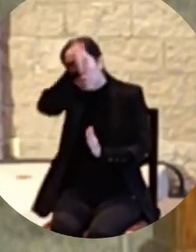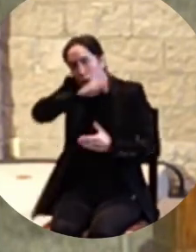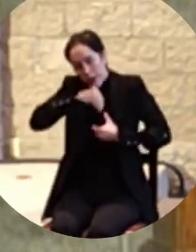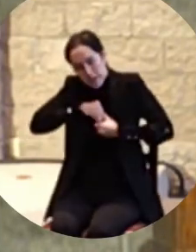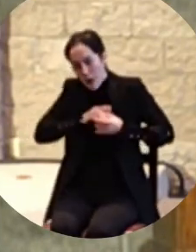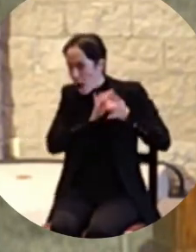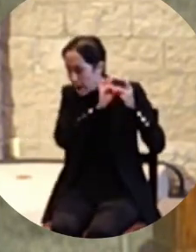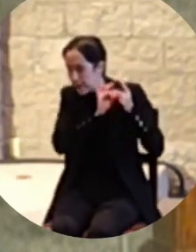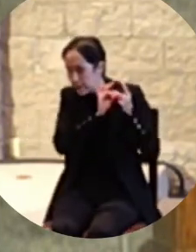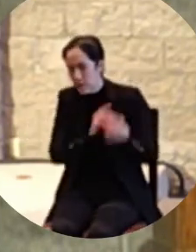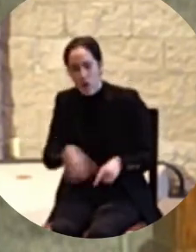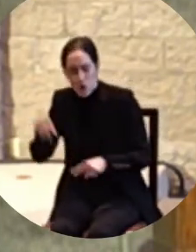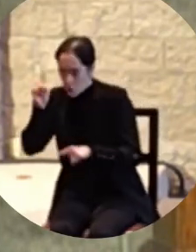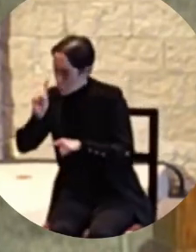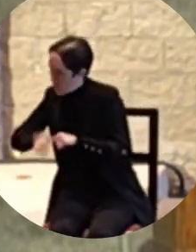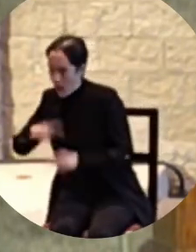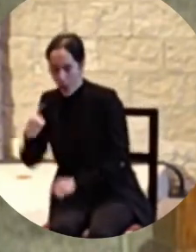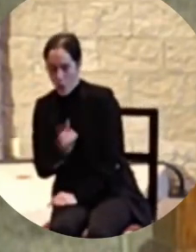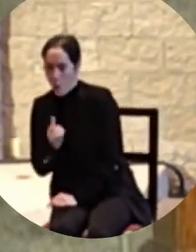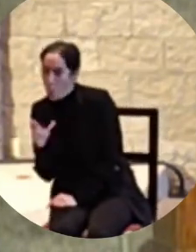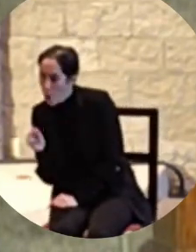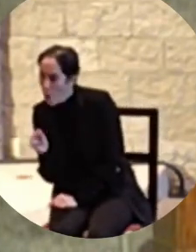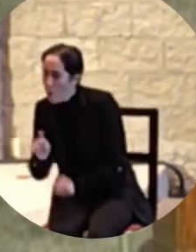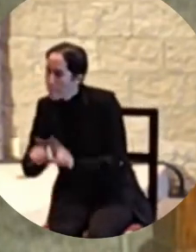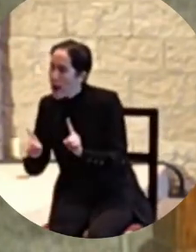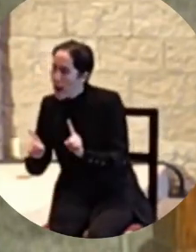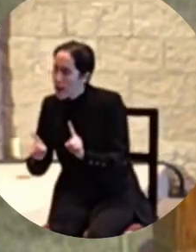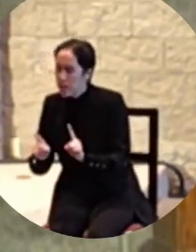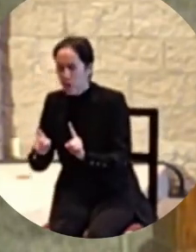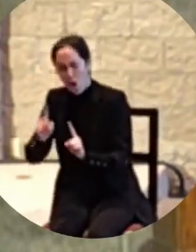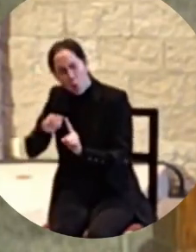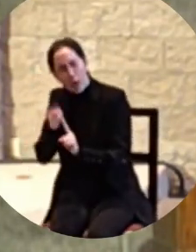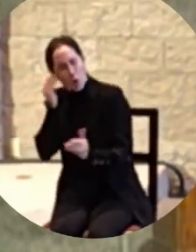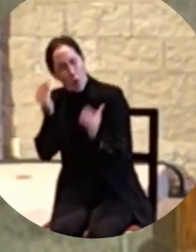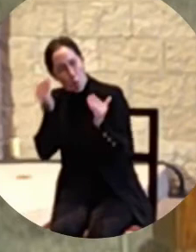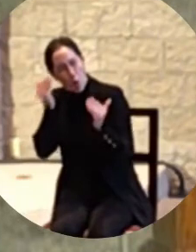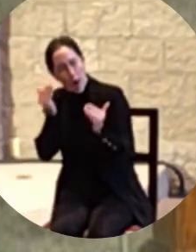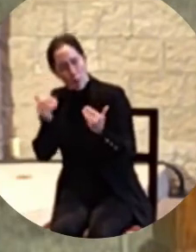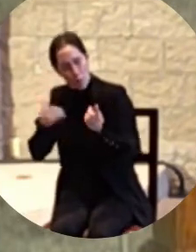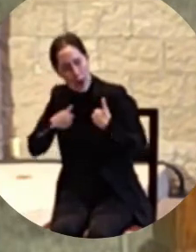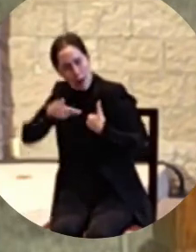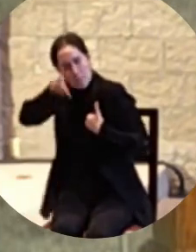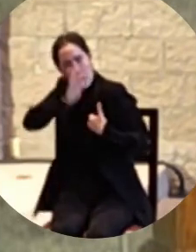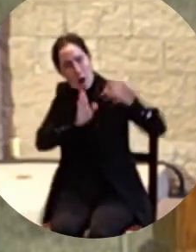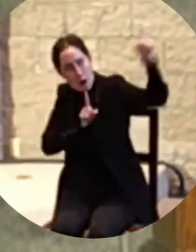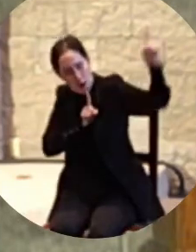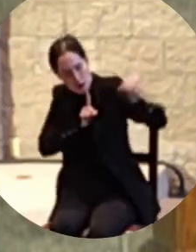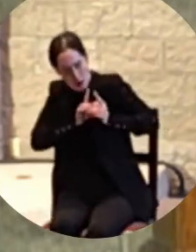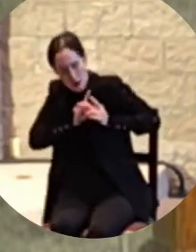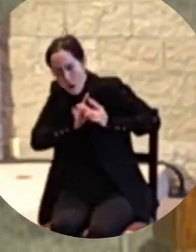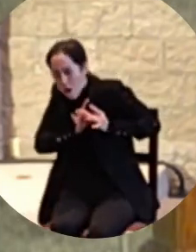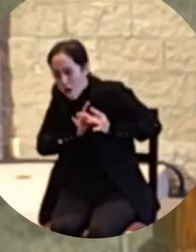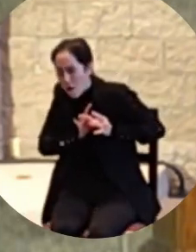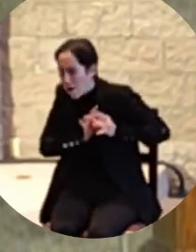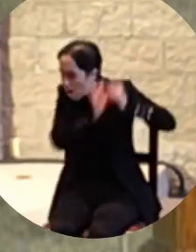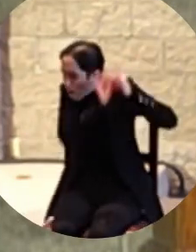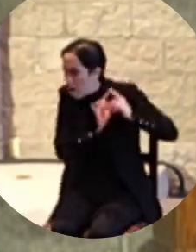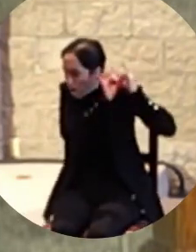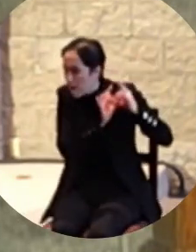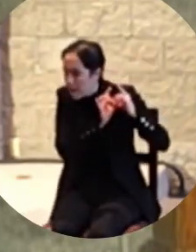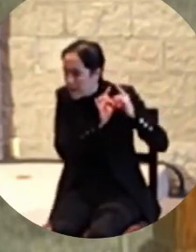not the best thing in the world to do. But when we are aware of that creator, then we co-create a life that works, that